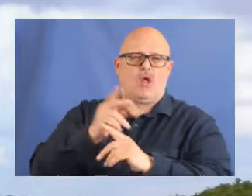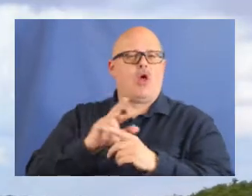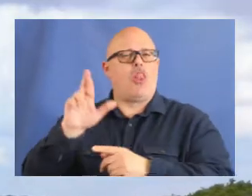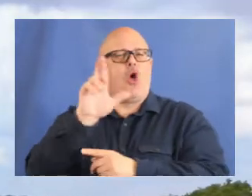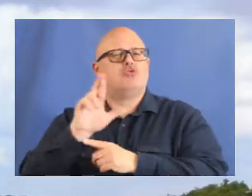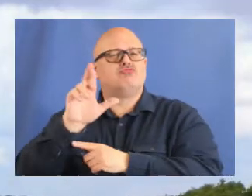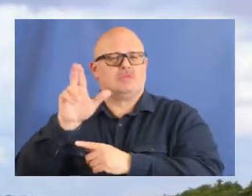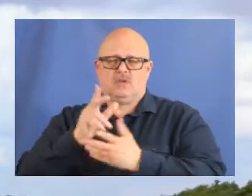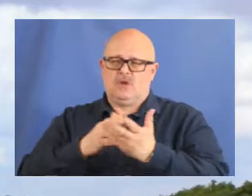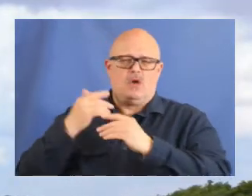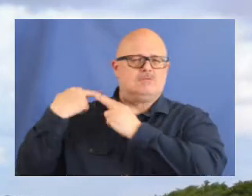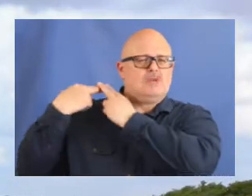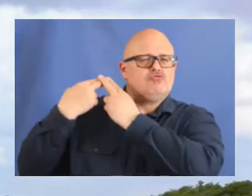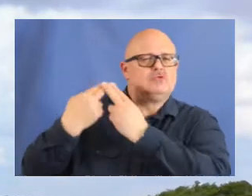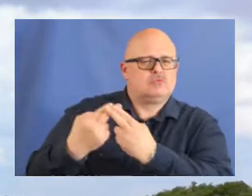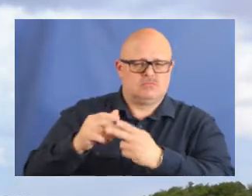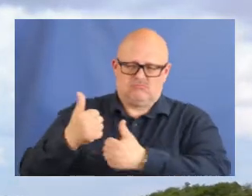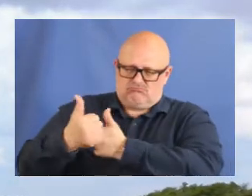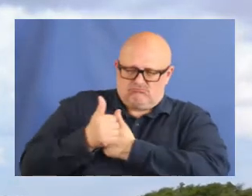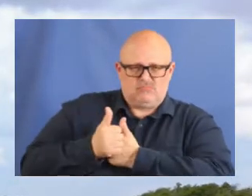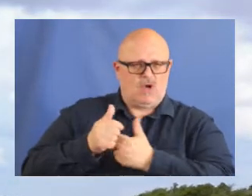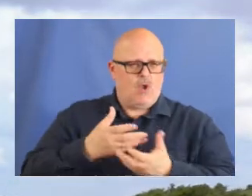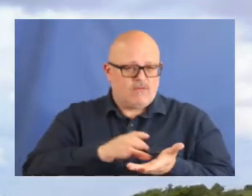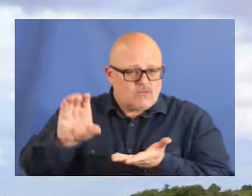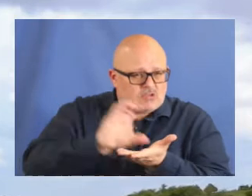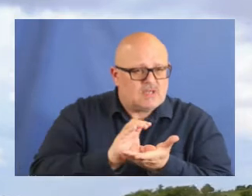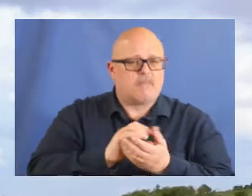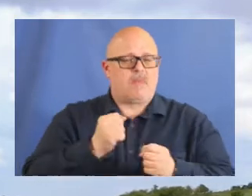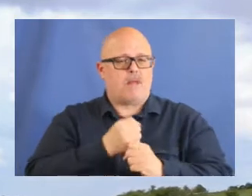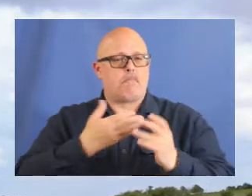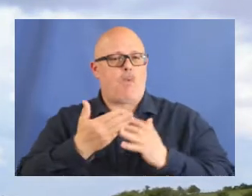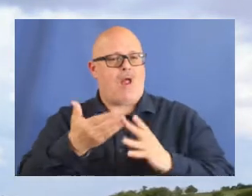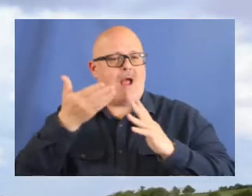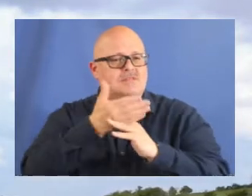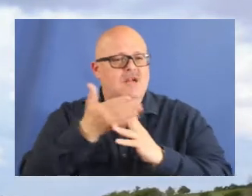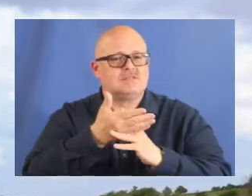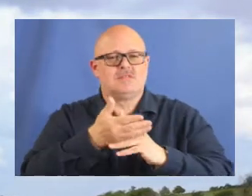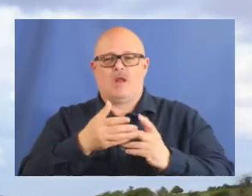Wiltshire Wildlife Trust would like to thank the National Lottery Heritage Fund for their